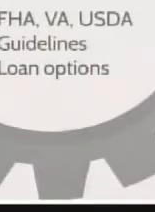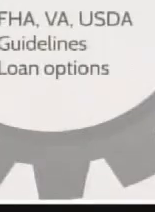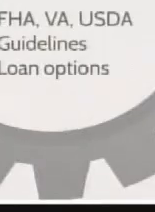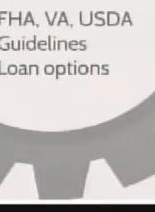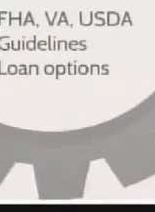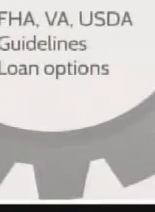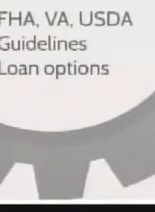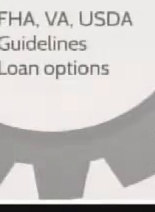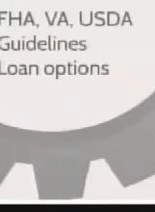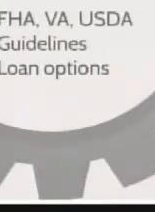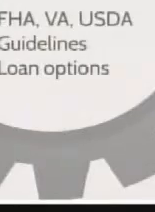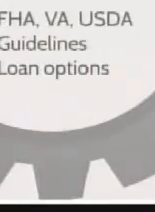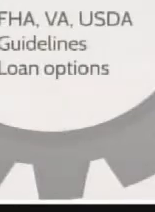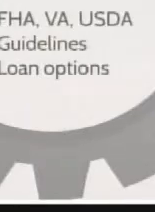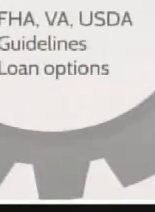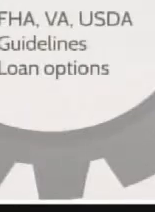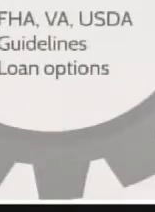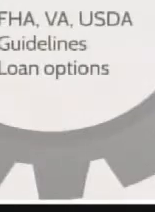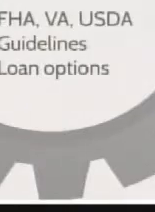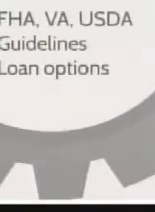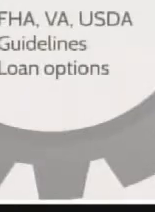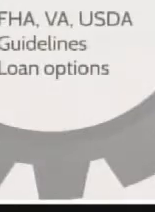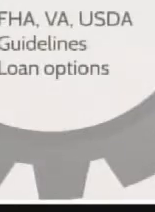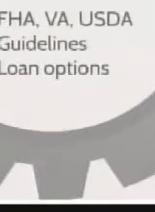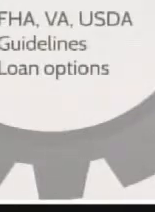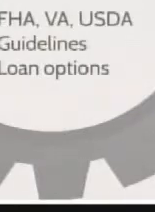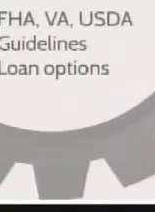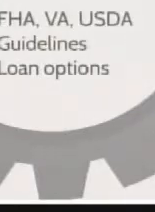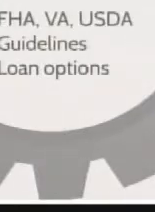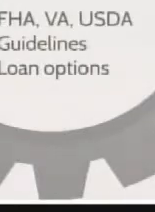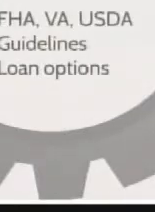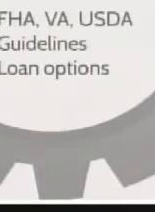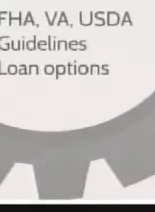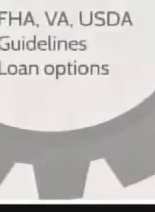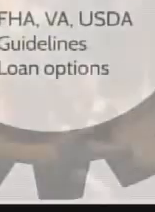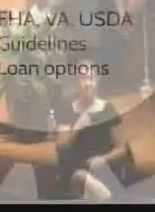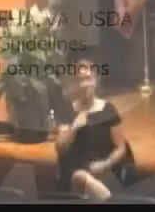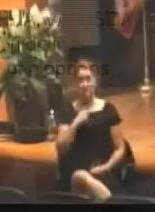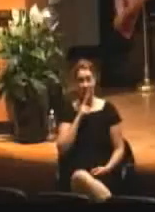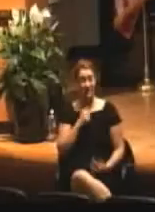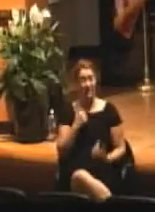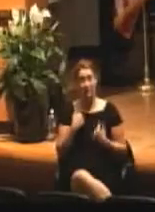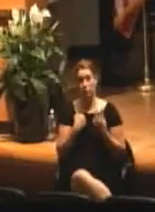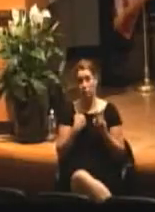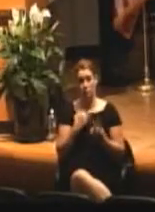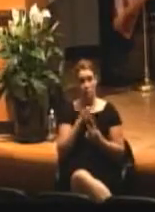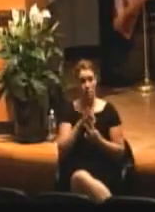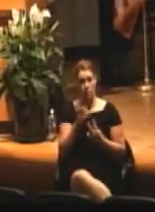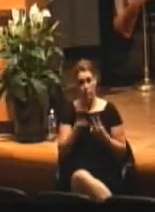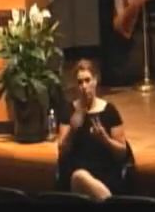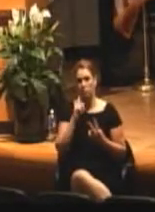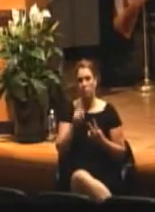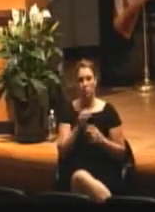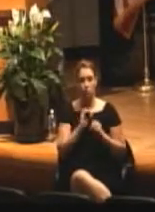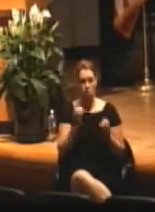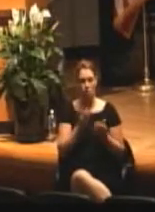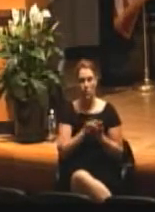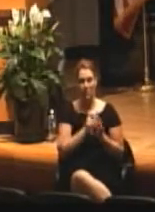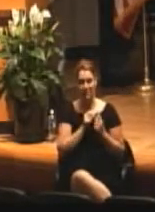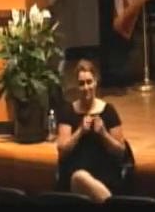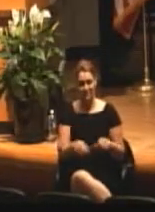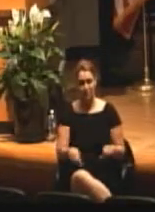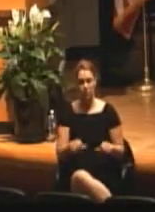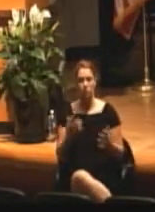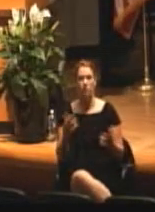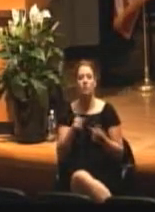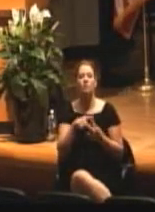or zero down loans, so I get that request a lot. The only two options we really have for the no money down products are going to be VA